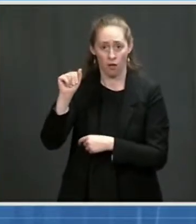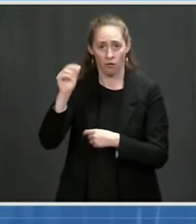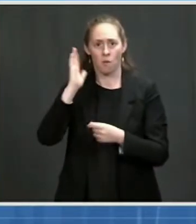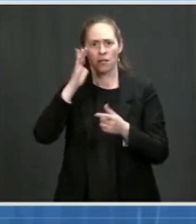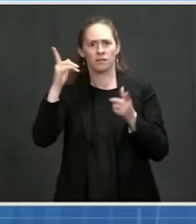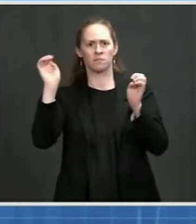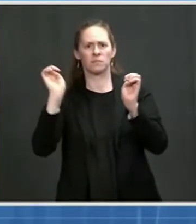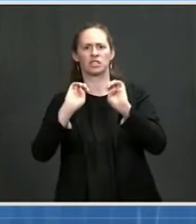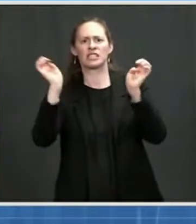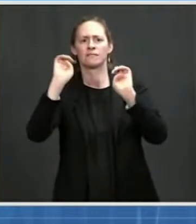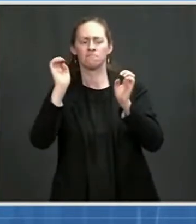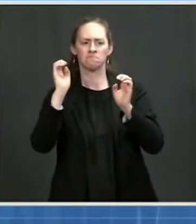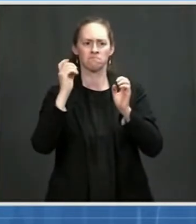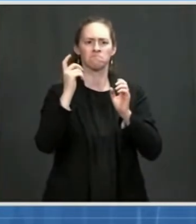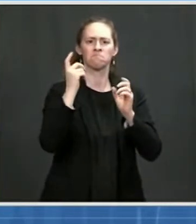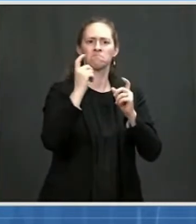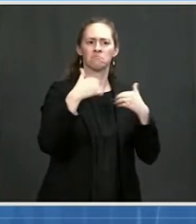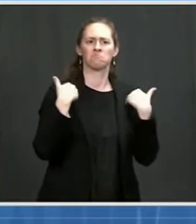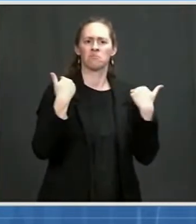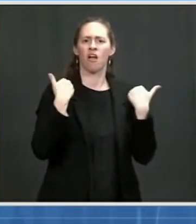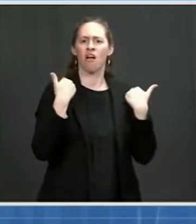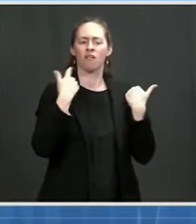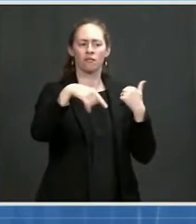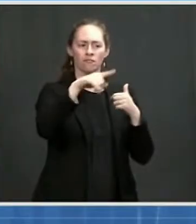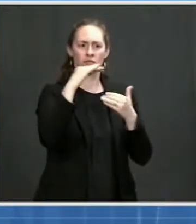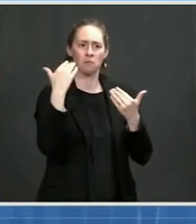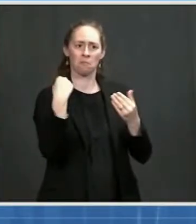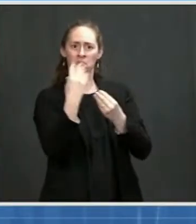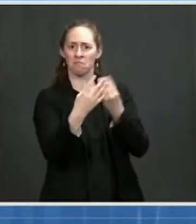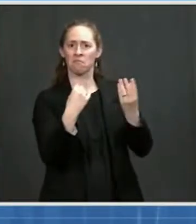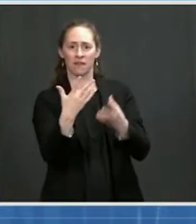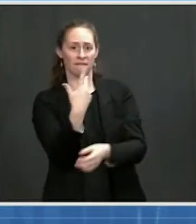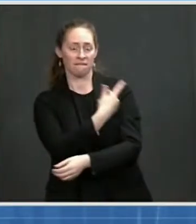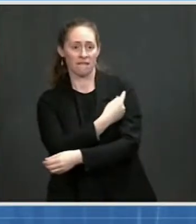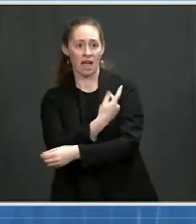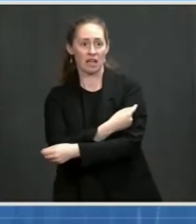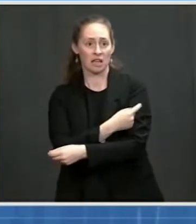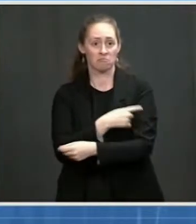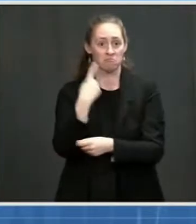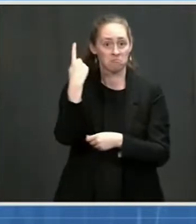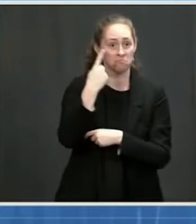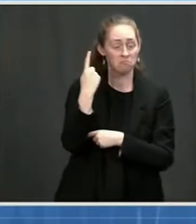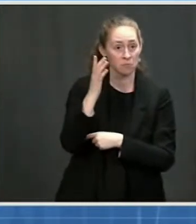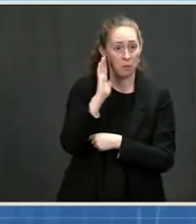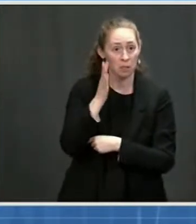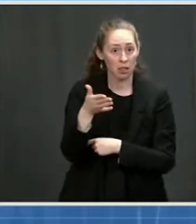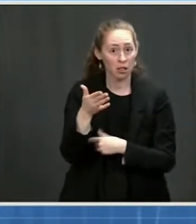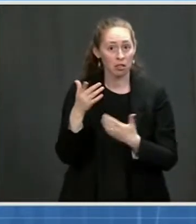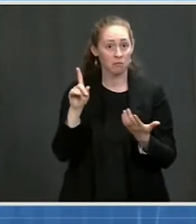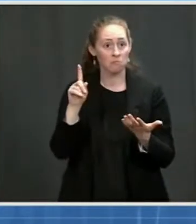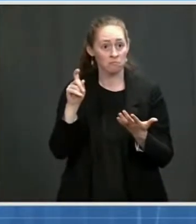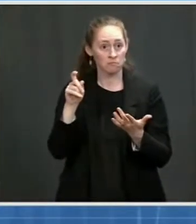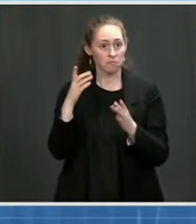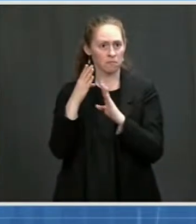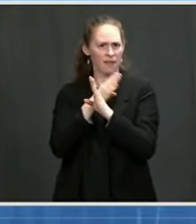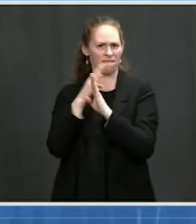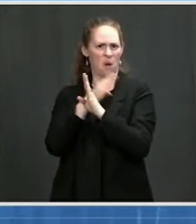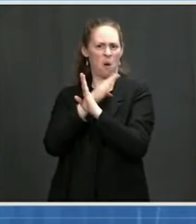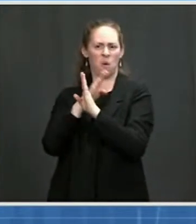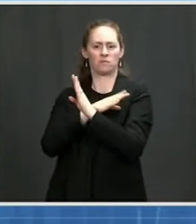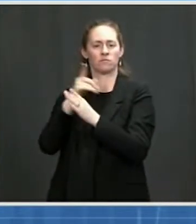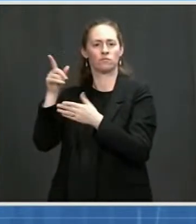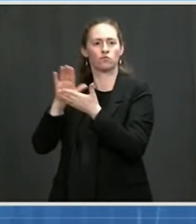is the significance of this, and what does this mean for getting teens vaccinated by the school year? Dr. Fauci, would you like to take that?